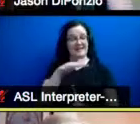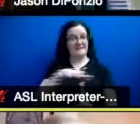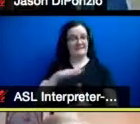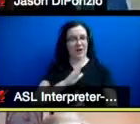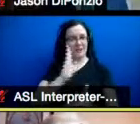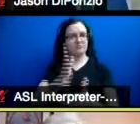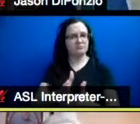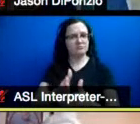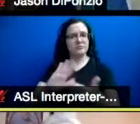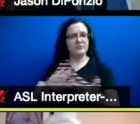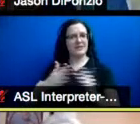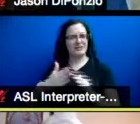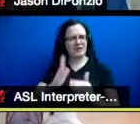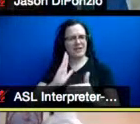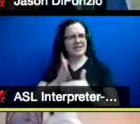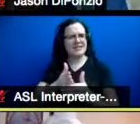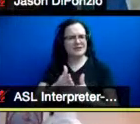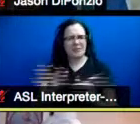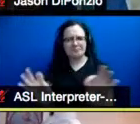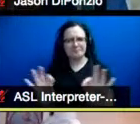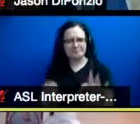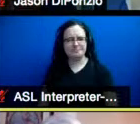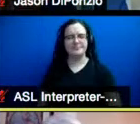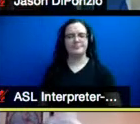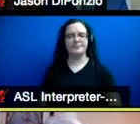the communities that we serve.